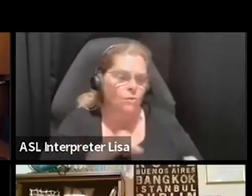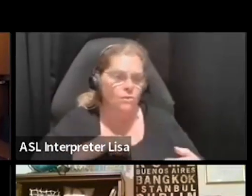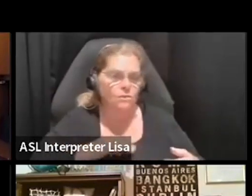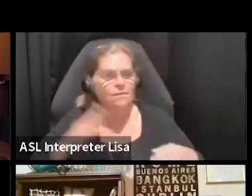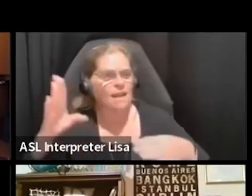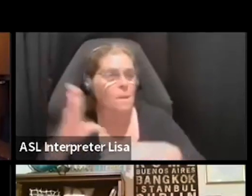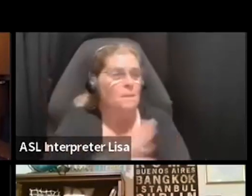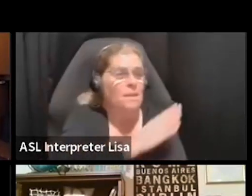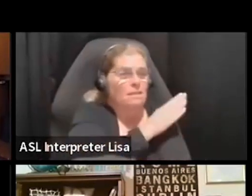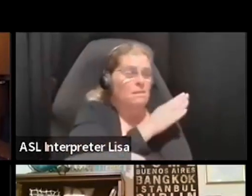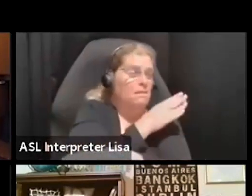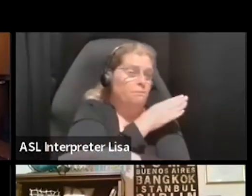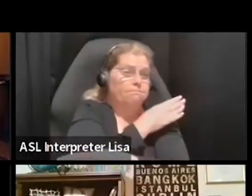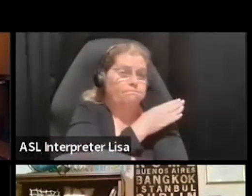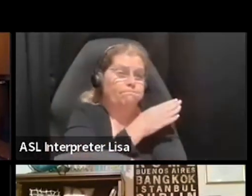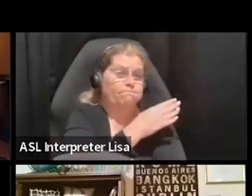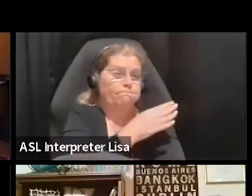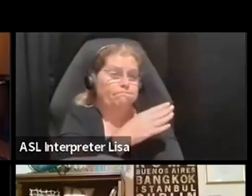then